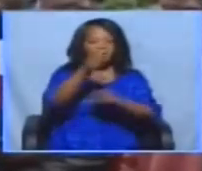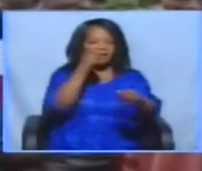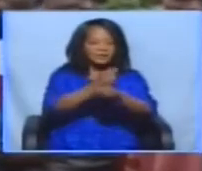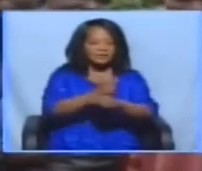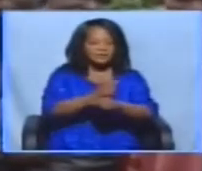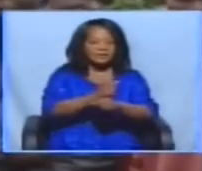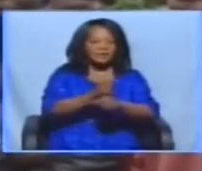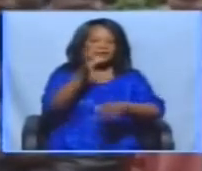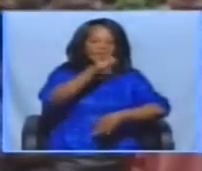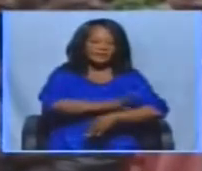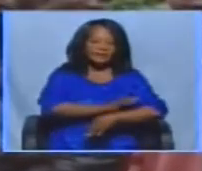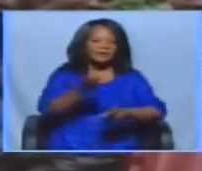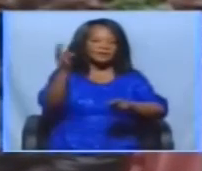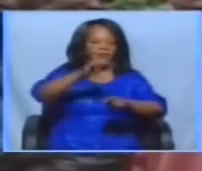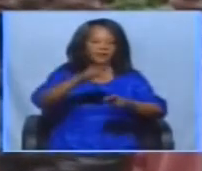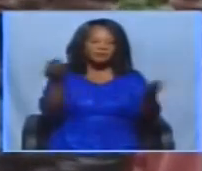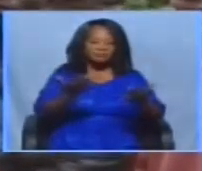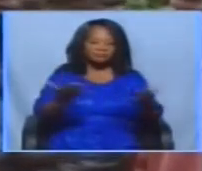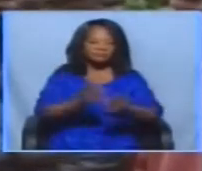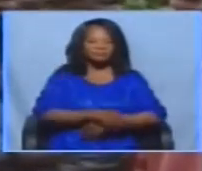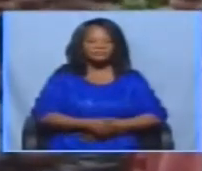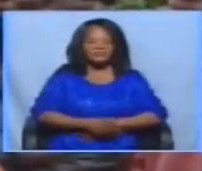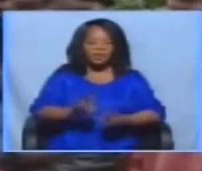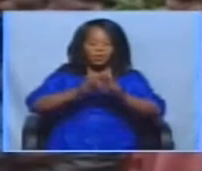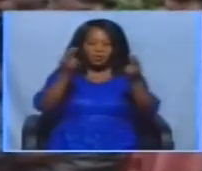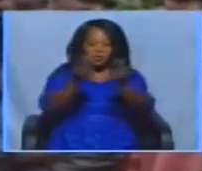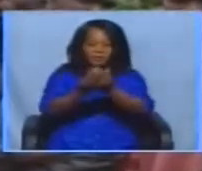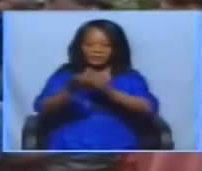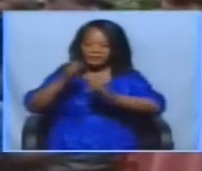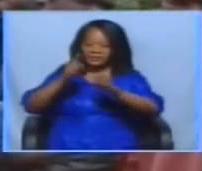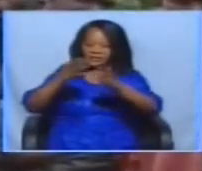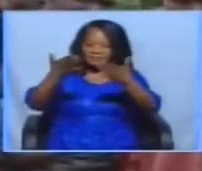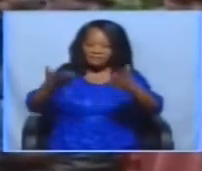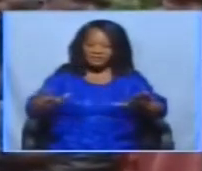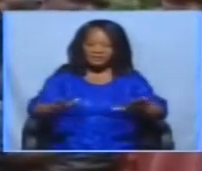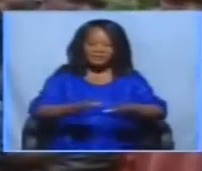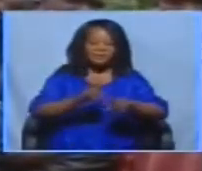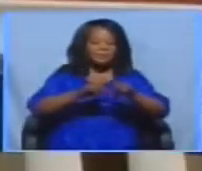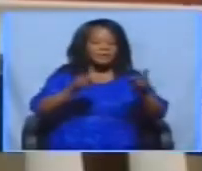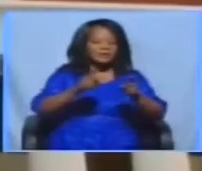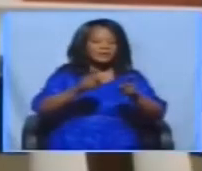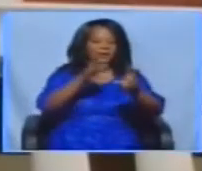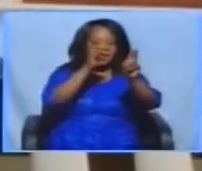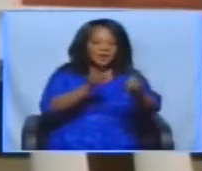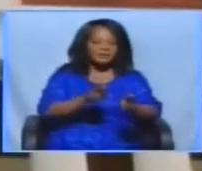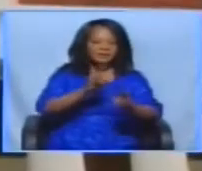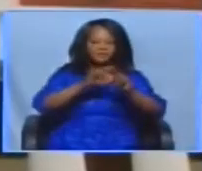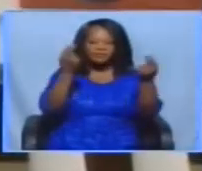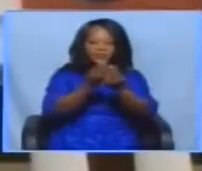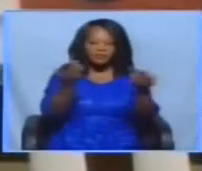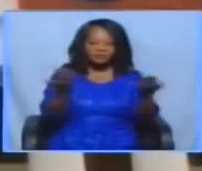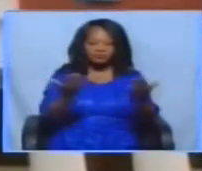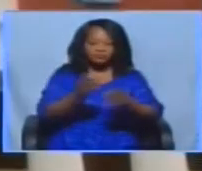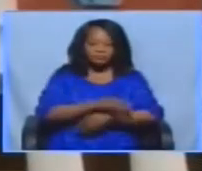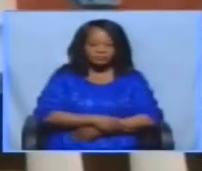union ba president ba rishire kuno batwe batumurande na ba union nomba ba union tapali ofo bale twebapo. But